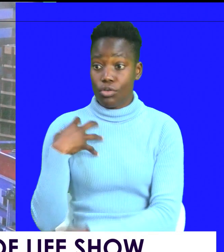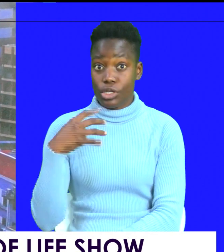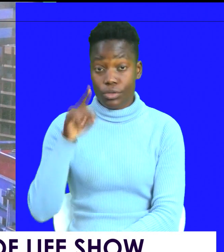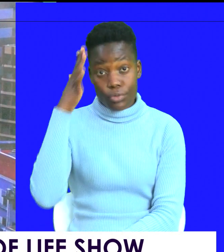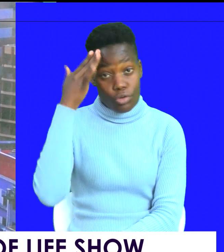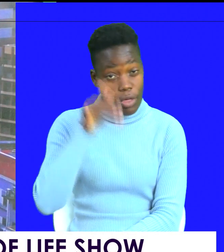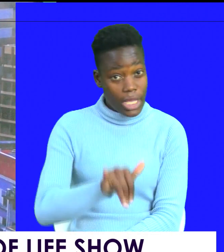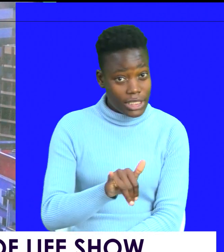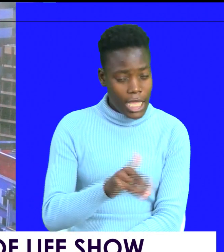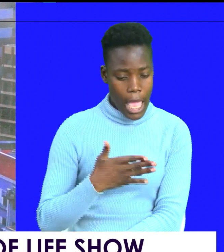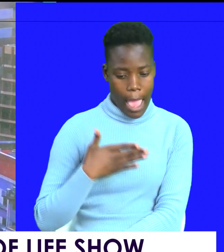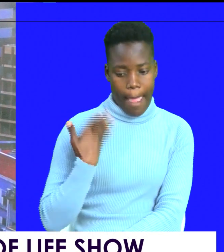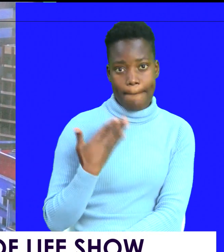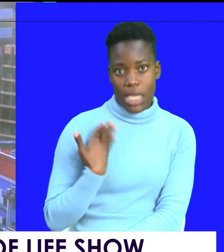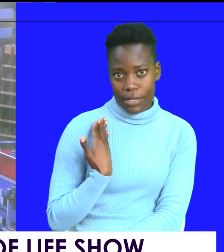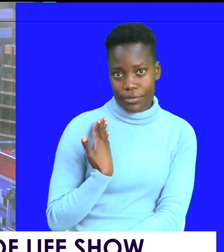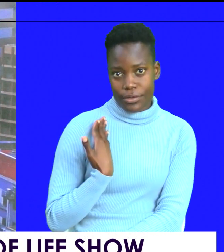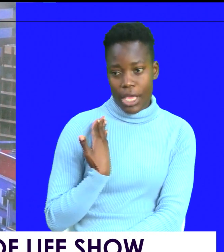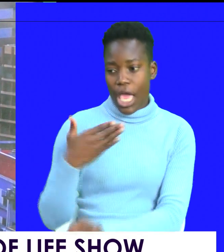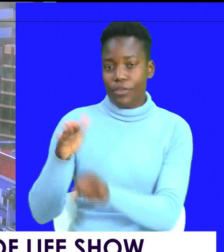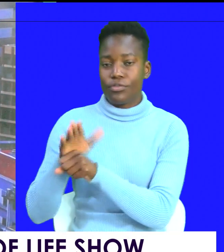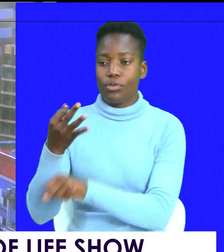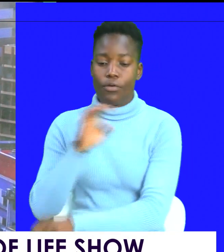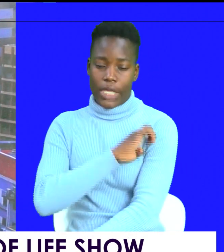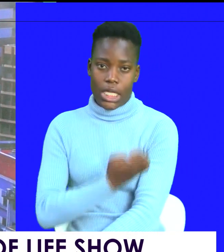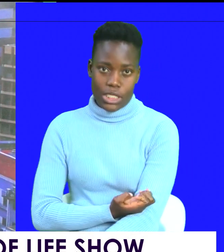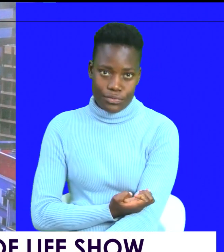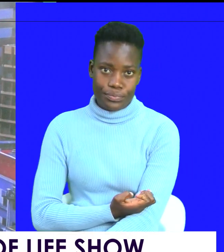that? Happier and full of energy.